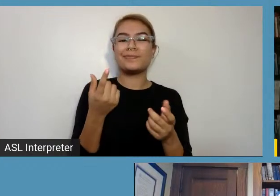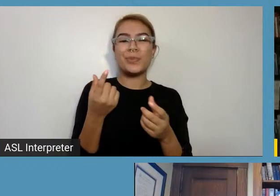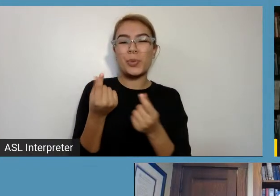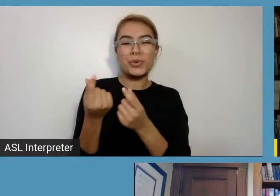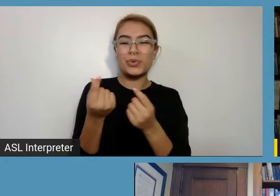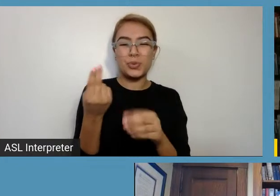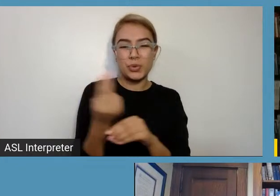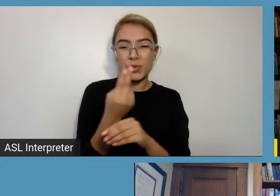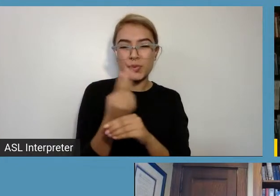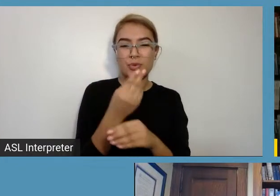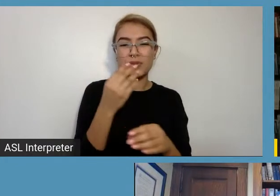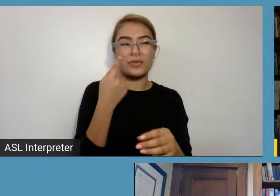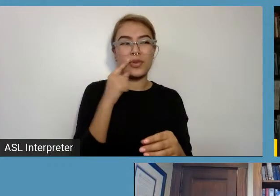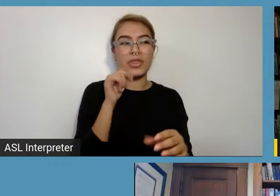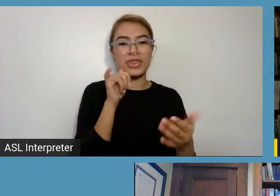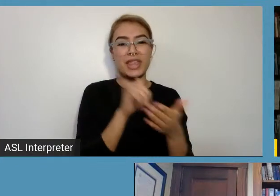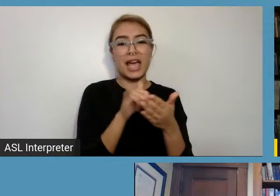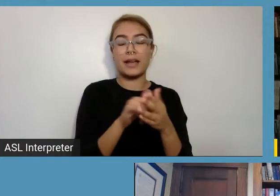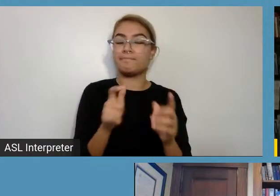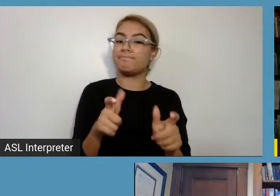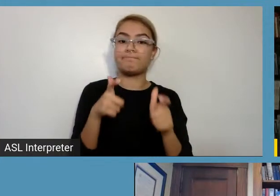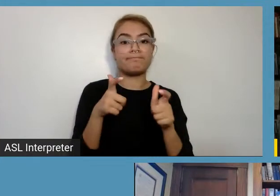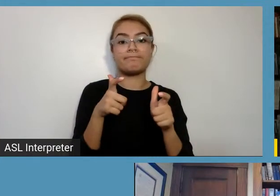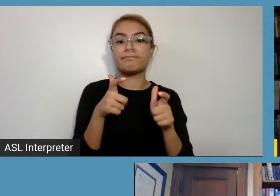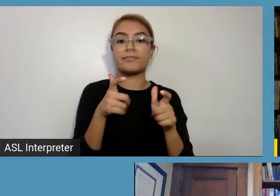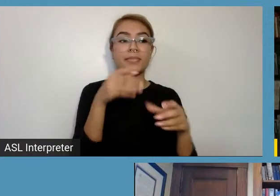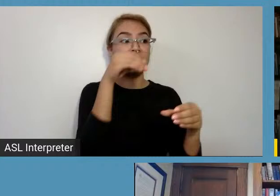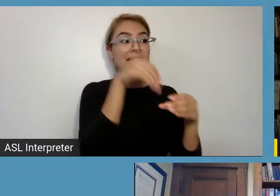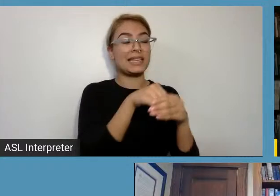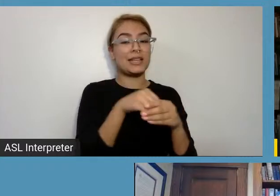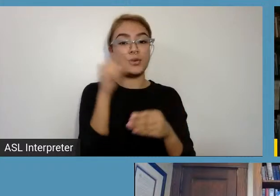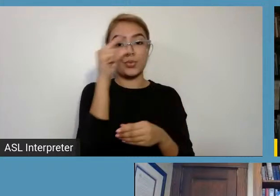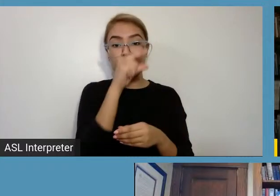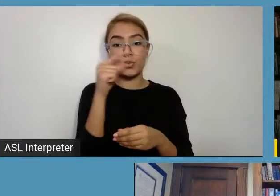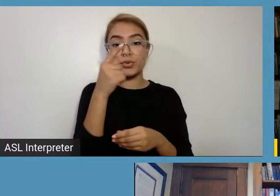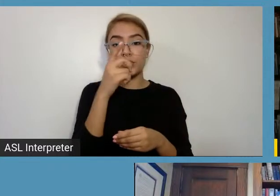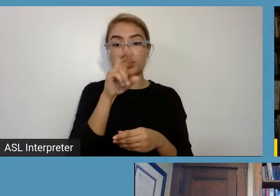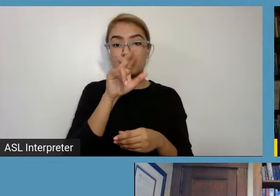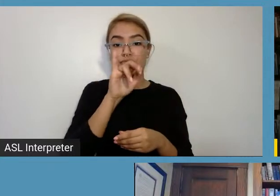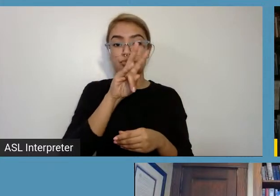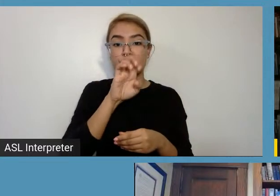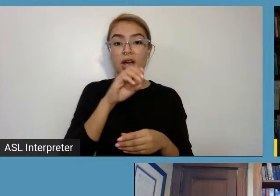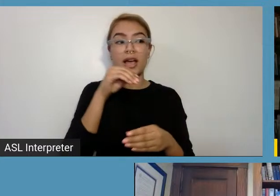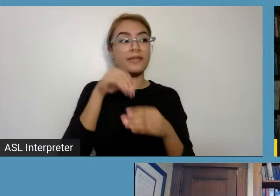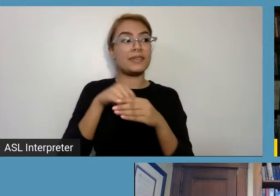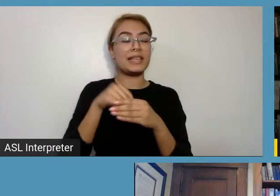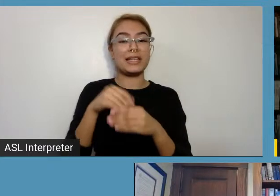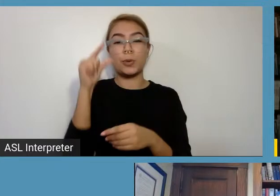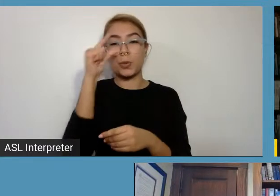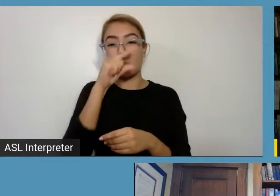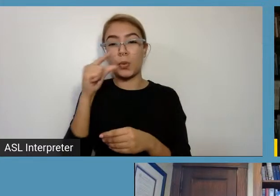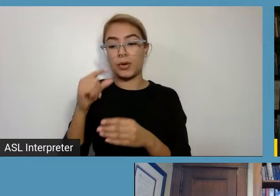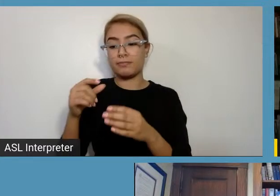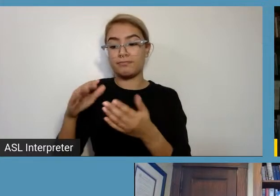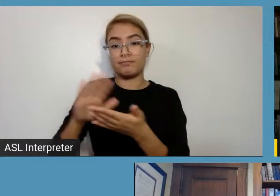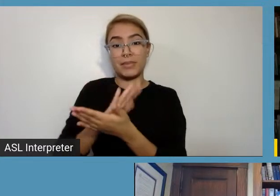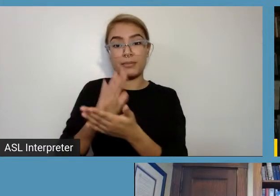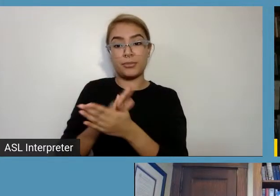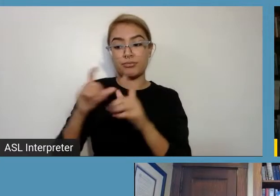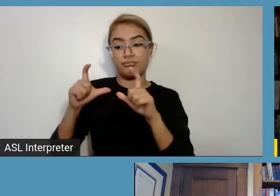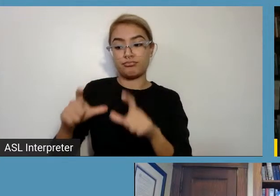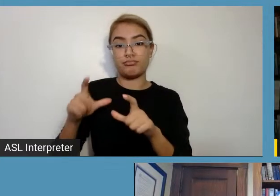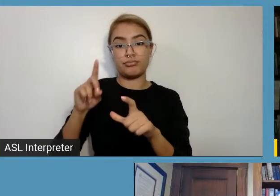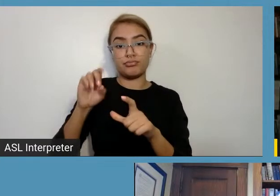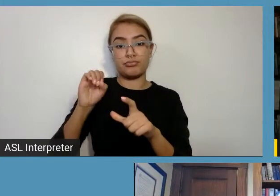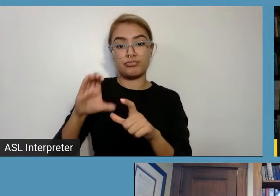It's very quick, and it puts things into just, Google Drive, into a Google Doc that can be shared. So